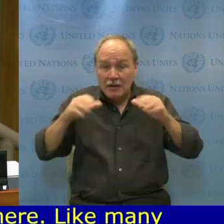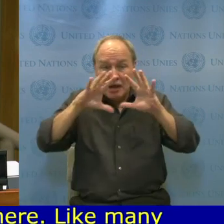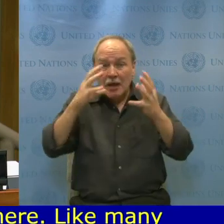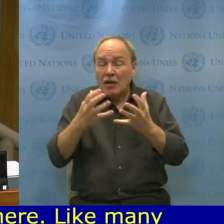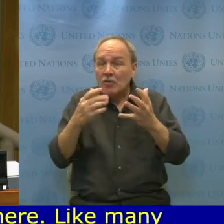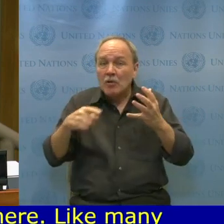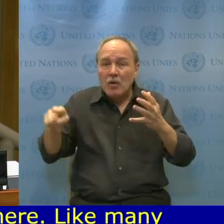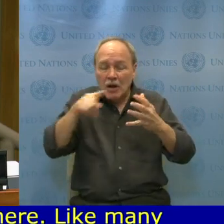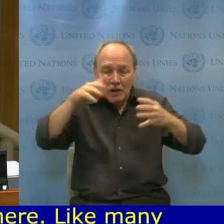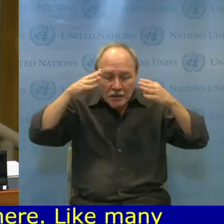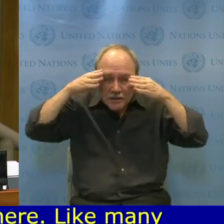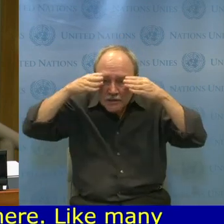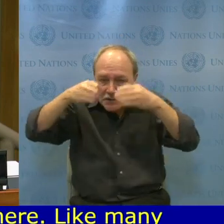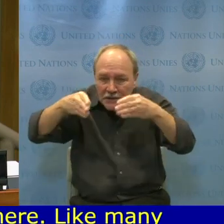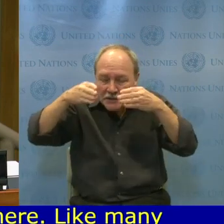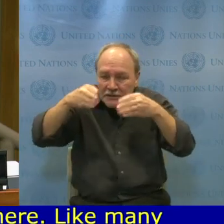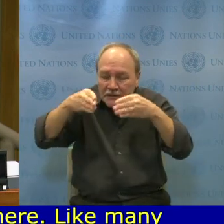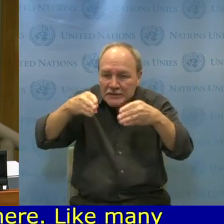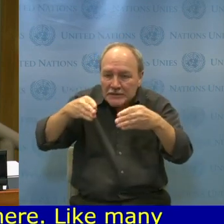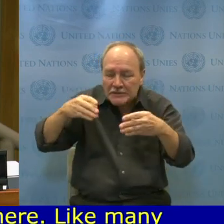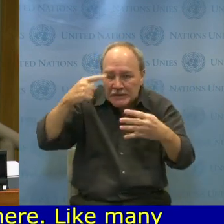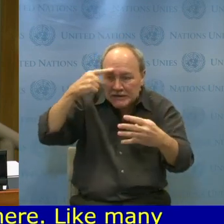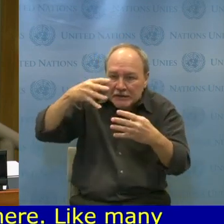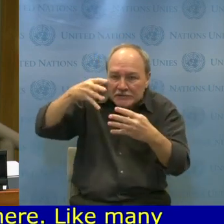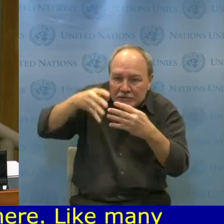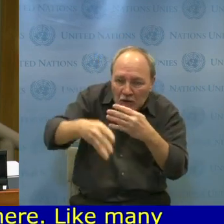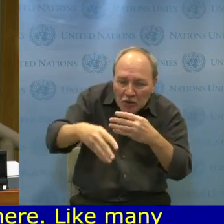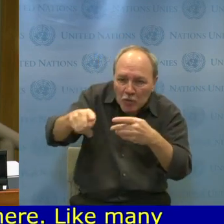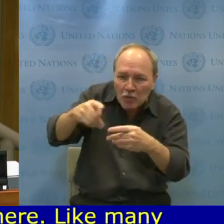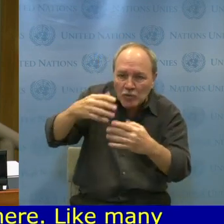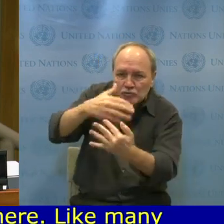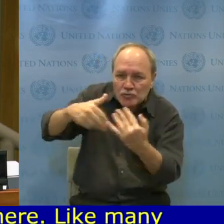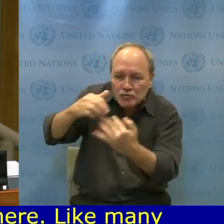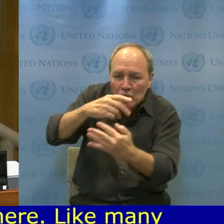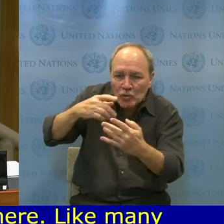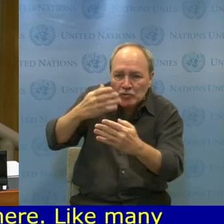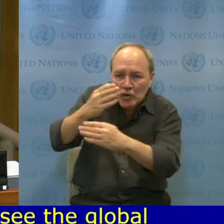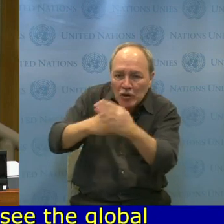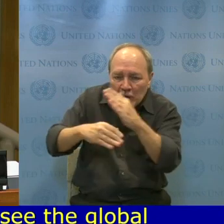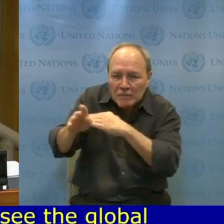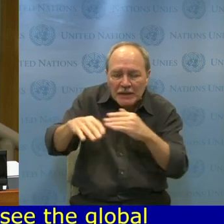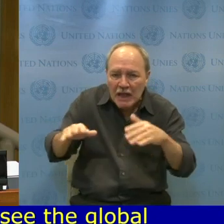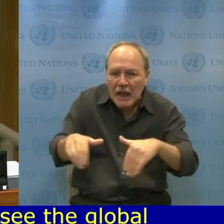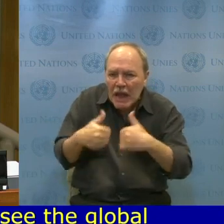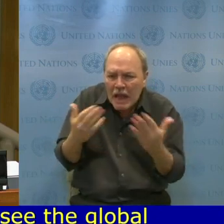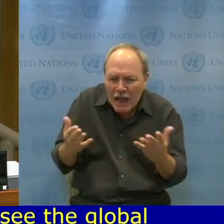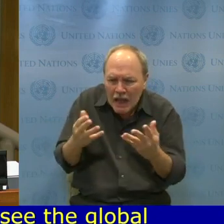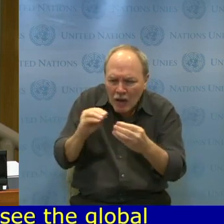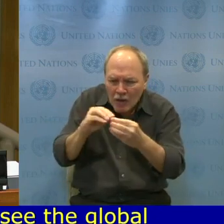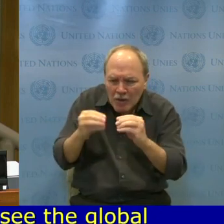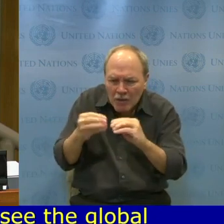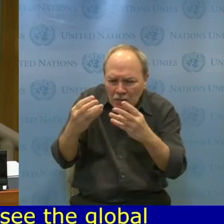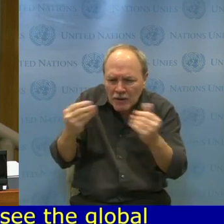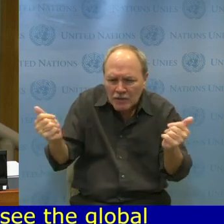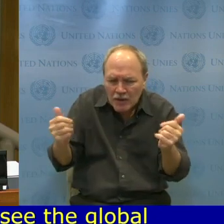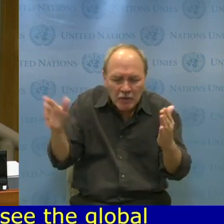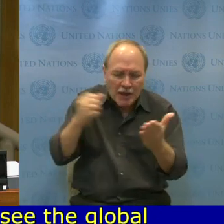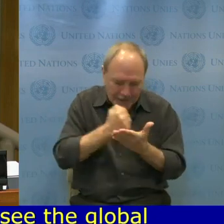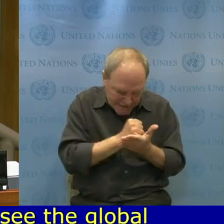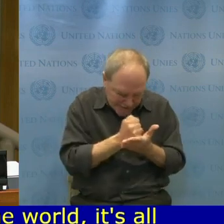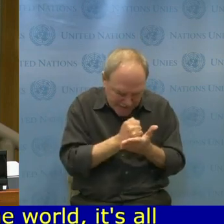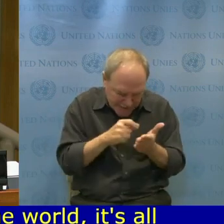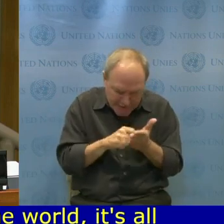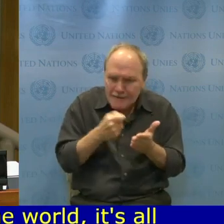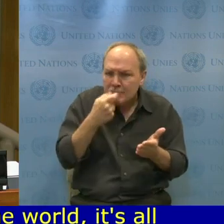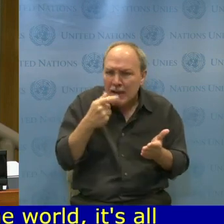viewing person with psychosocial disability of only need medication. This is wrong. Person with psychosocial